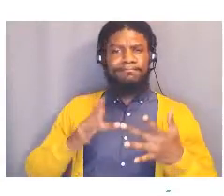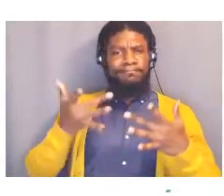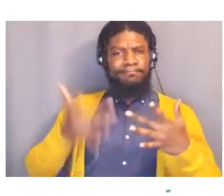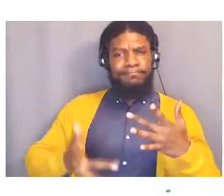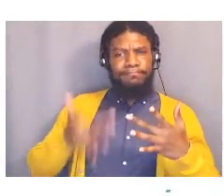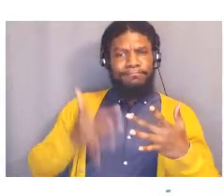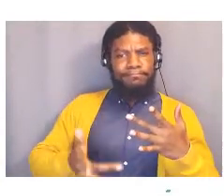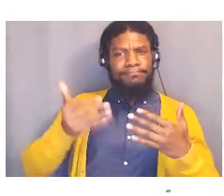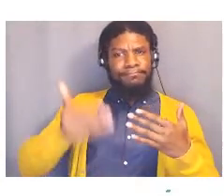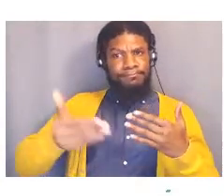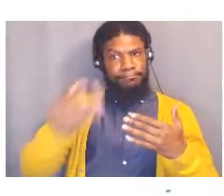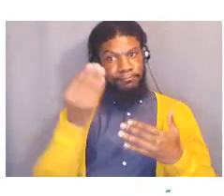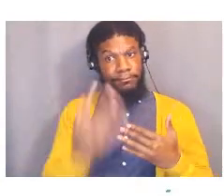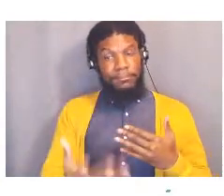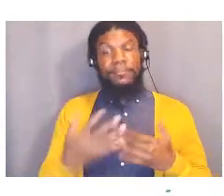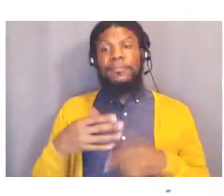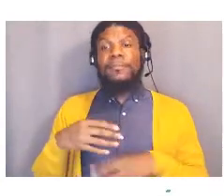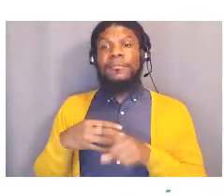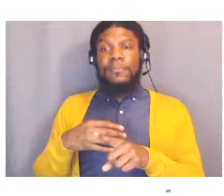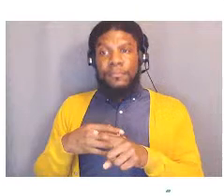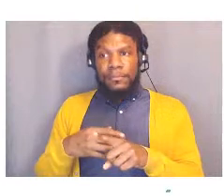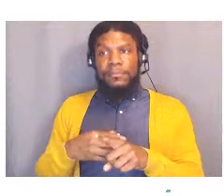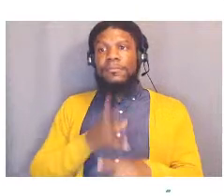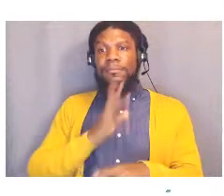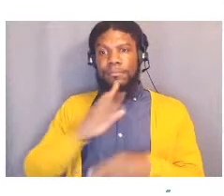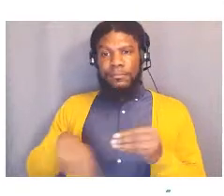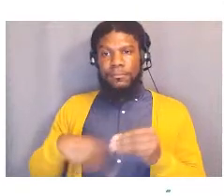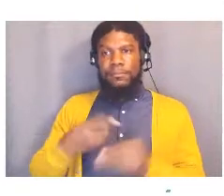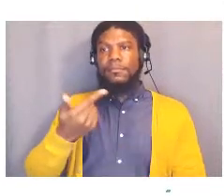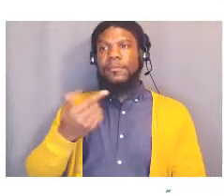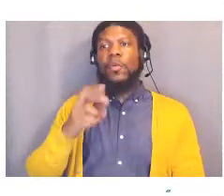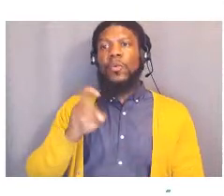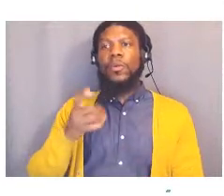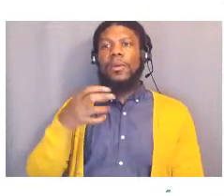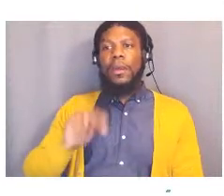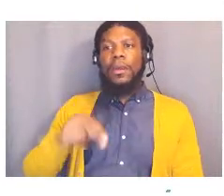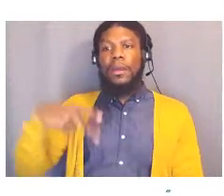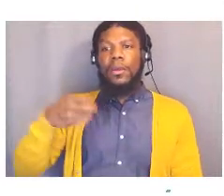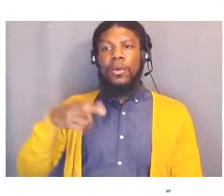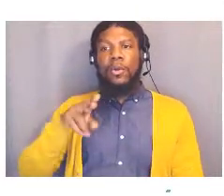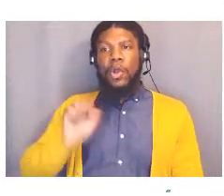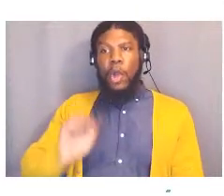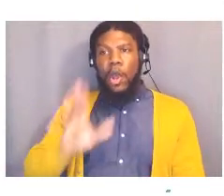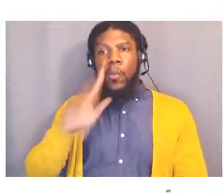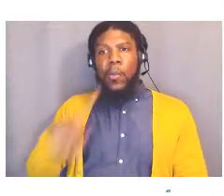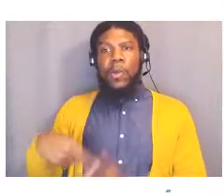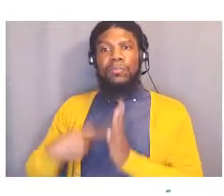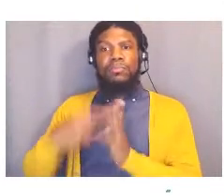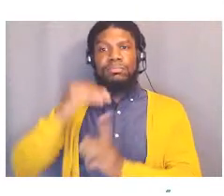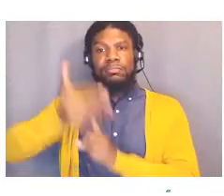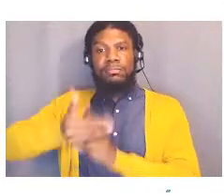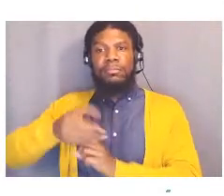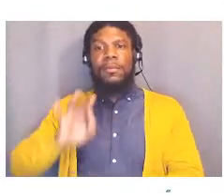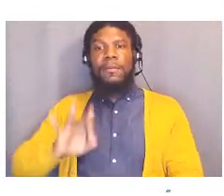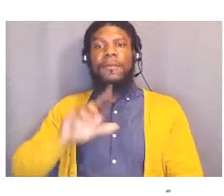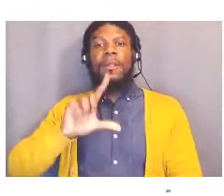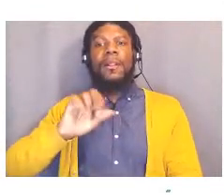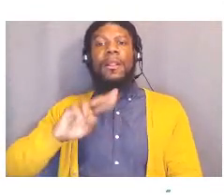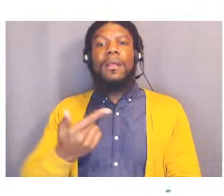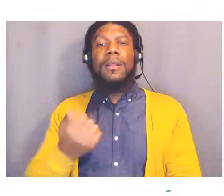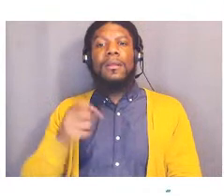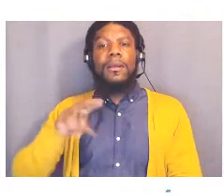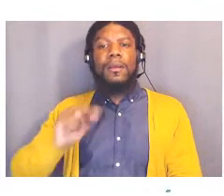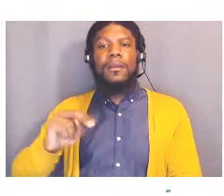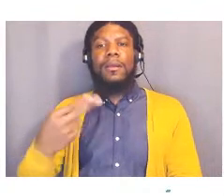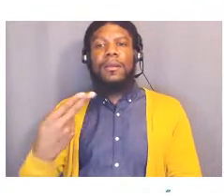miss Gordon Parks' portrayal of Langston Hughes. And then